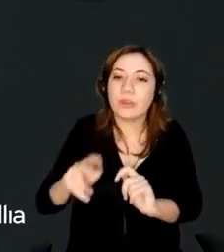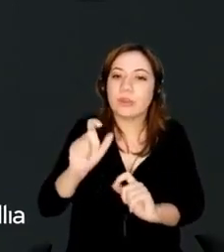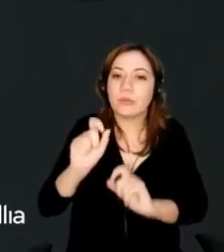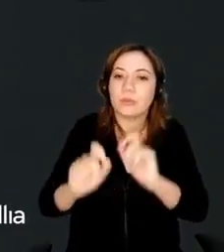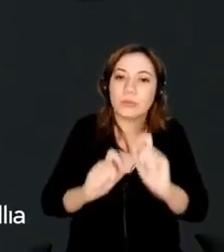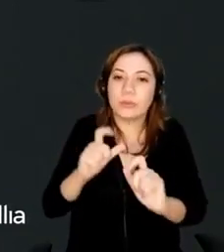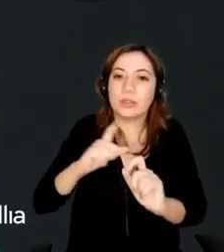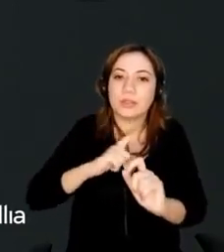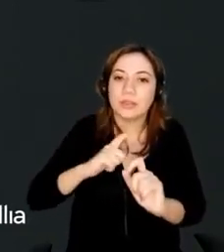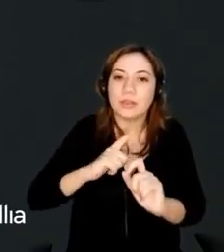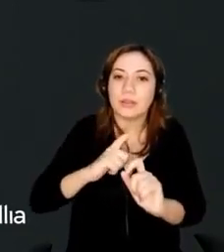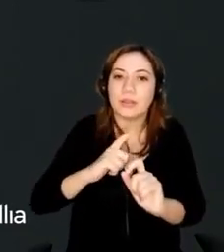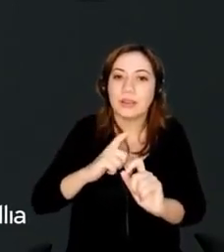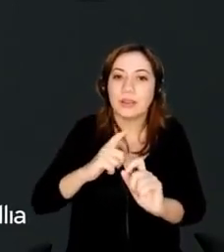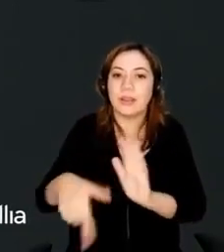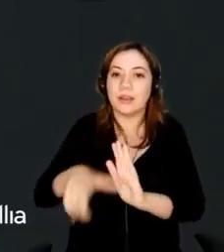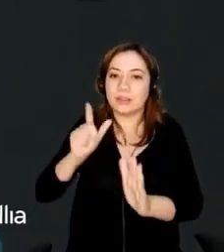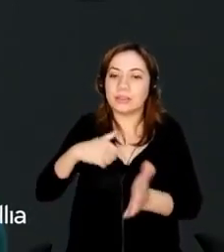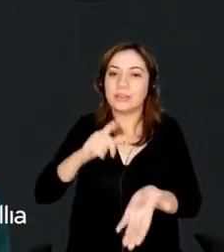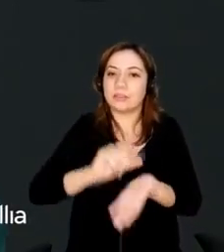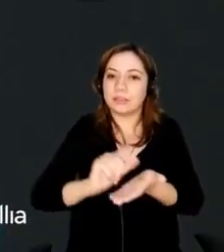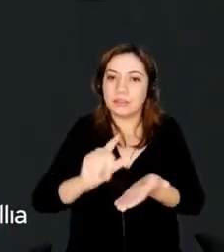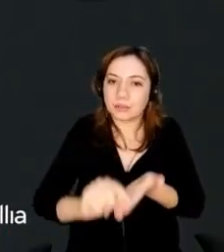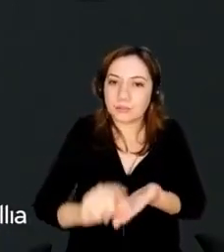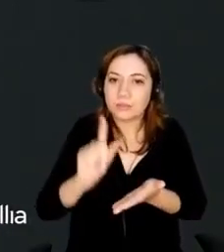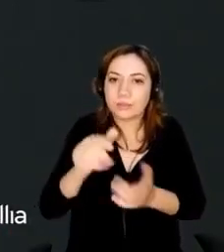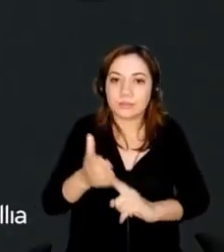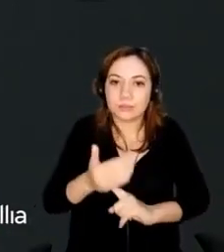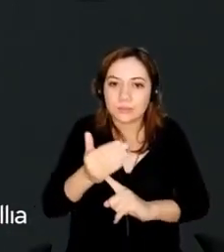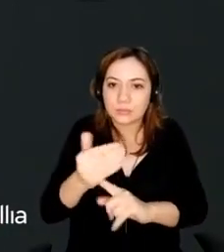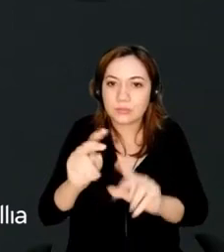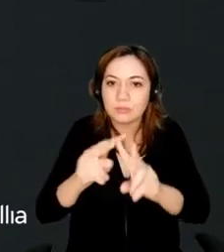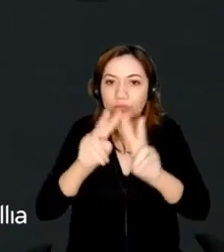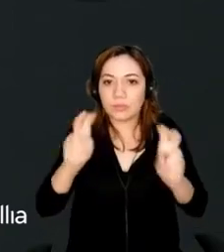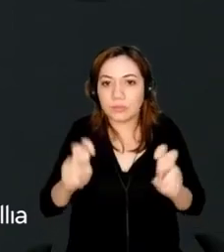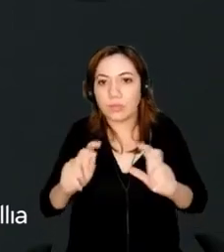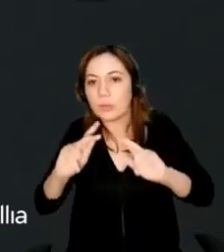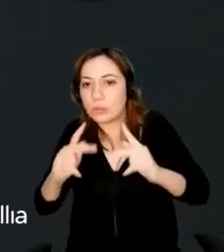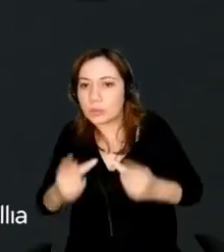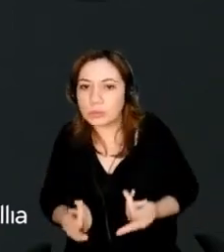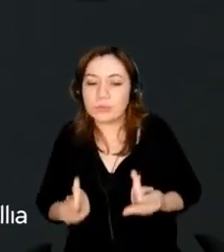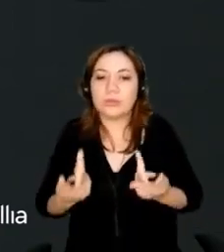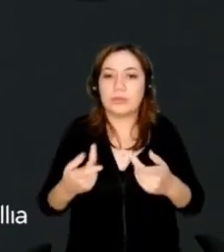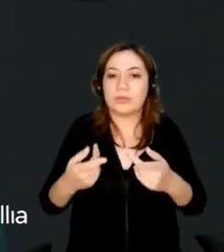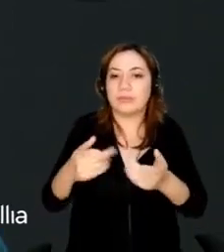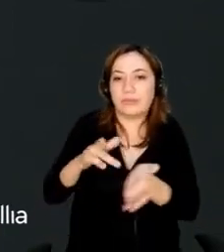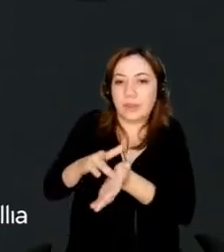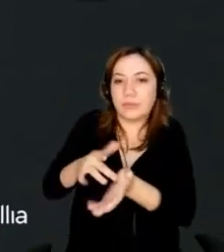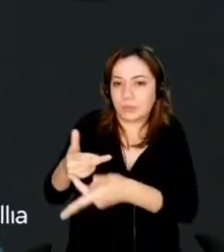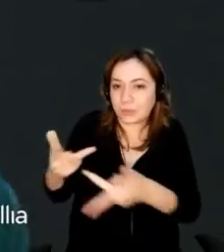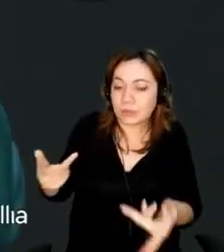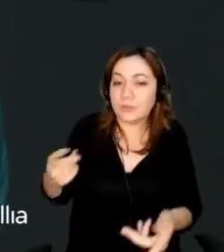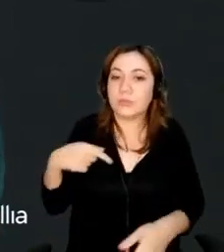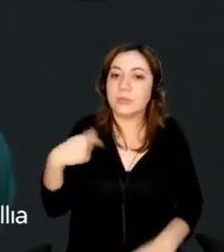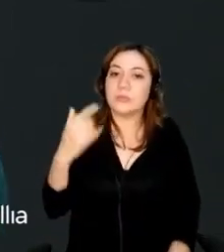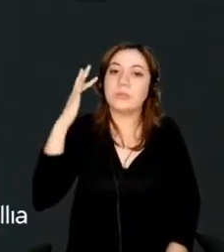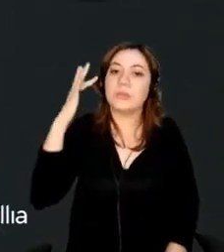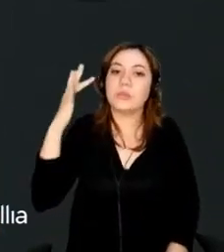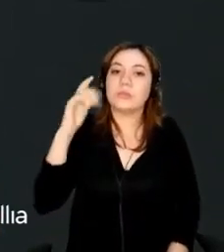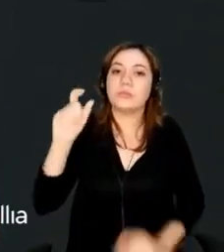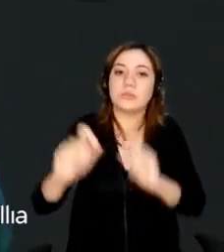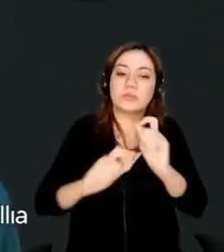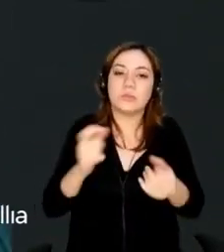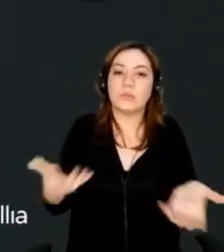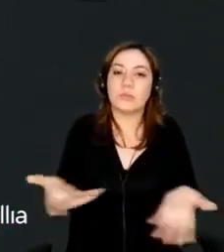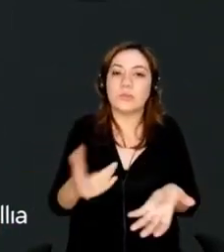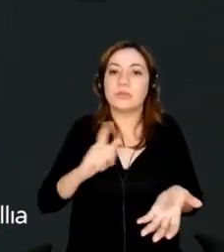talking about earlier, about synthetic humans and things, imagine right today we are trying to look at how we have synthetic humans or digital twins